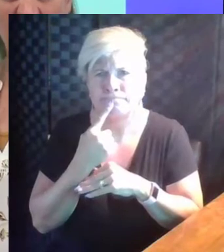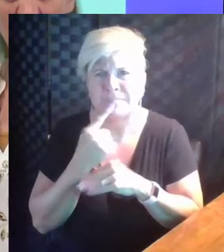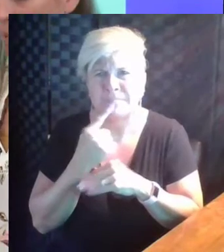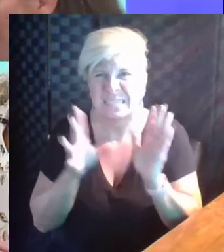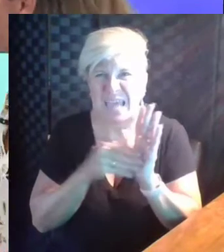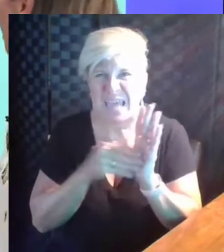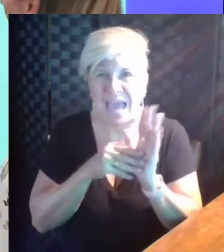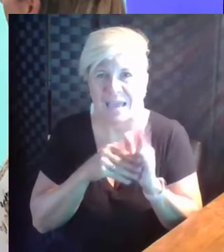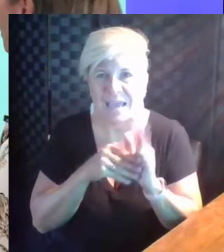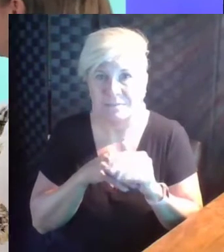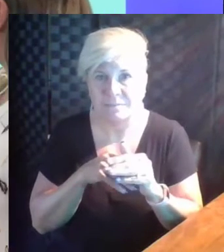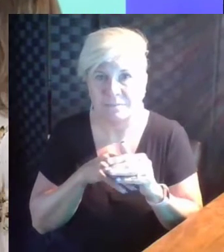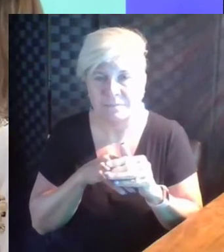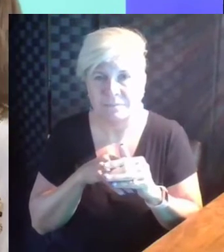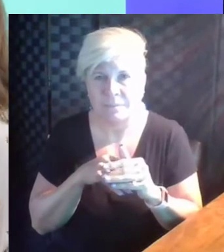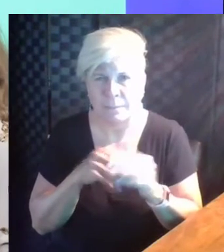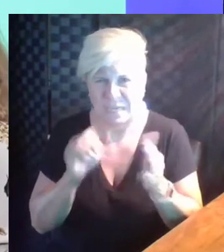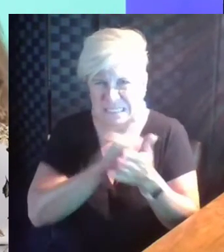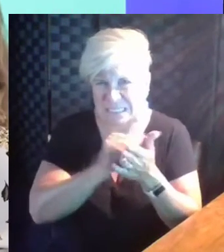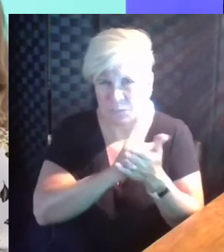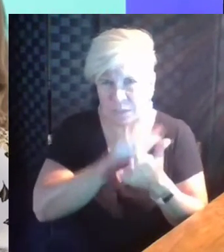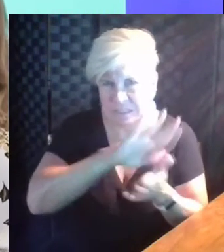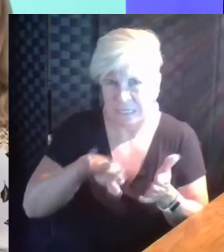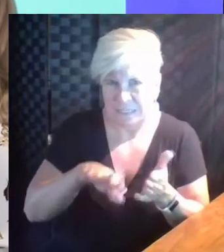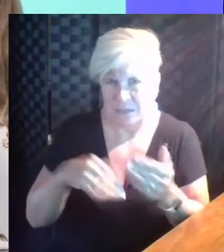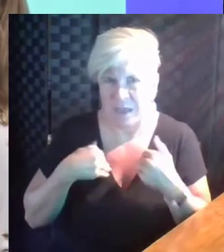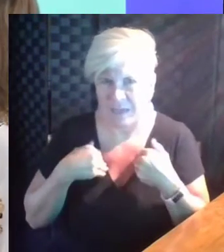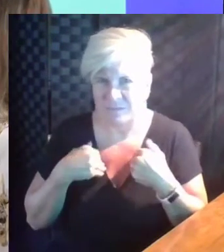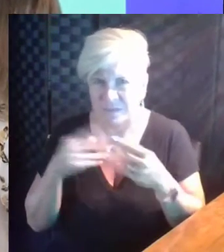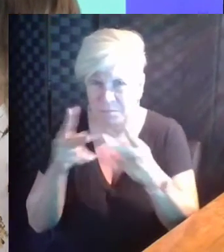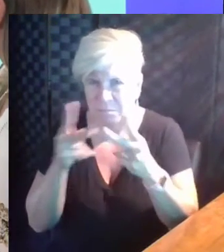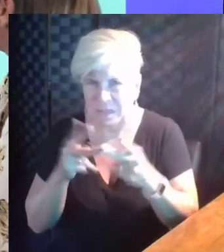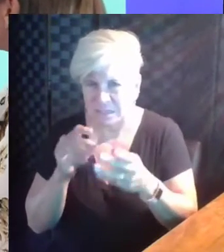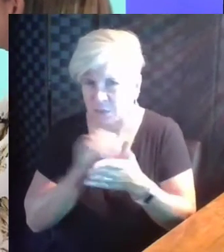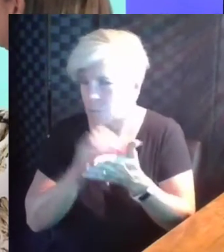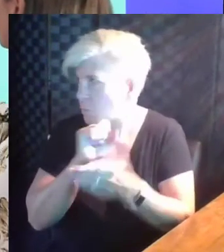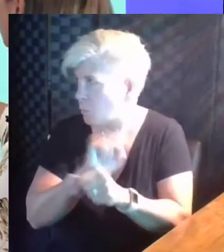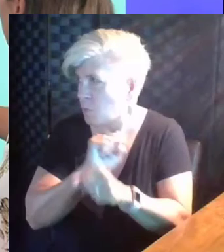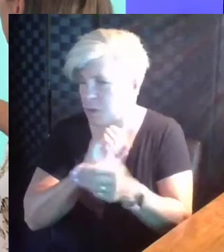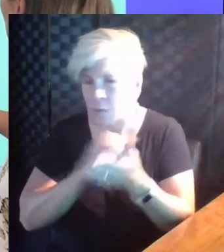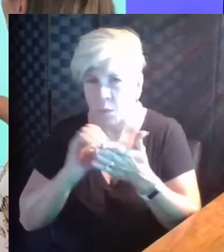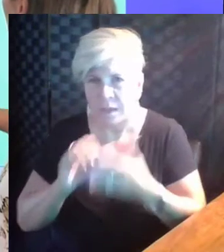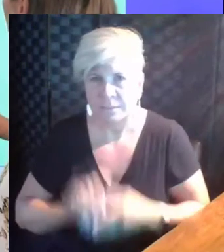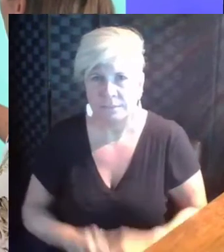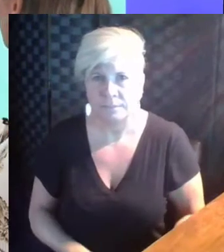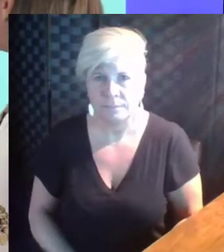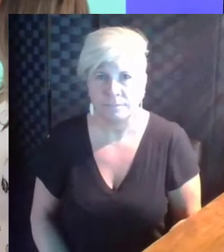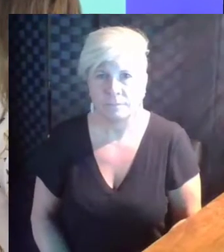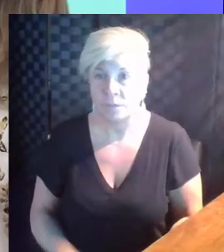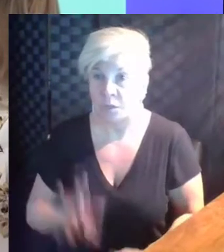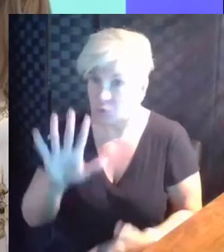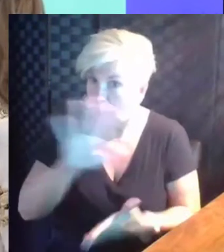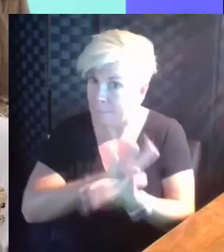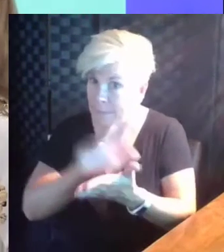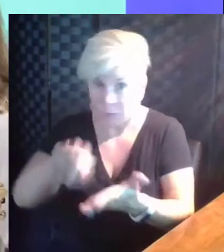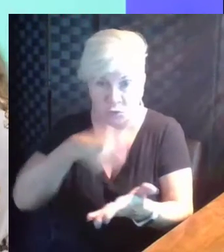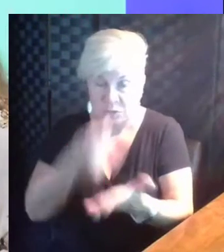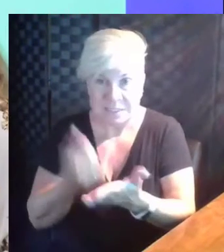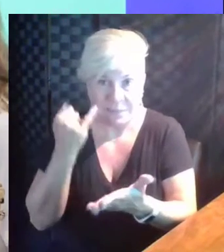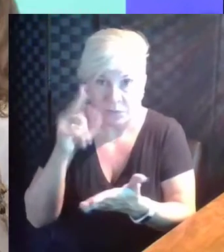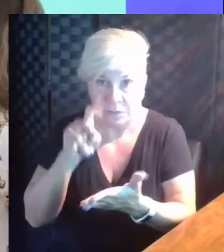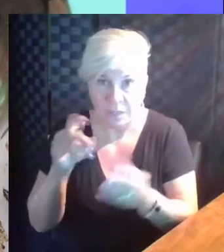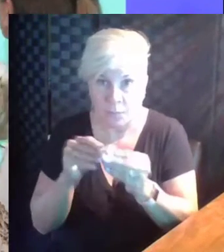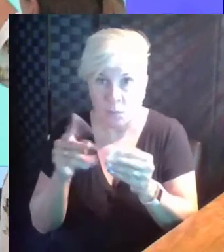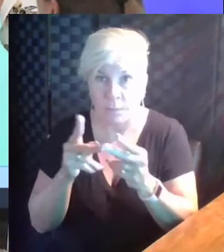do some adding, shall we? I'm going to erase this guy down here so that I've got some space. You can just turn your paper over if you need